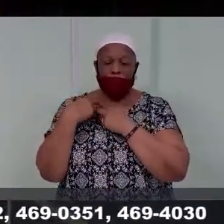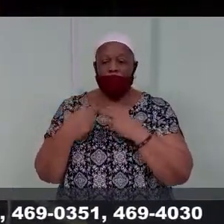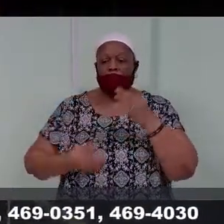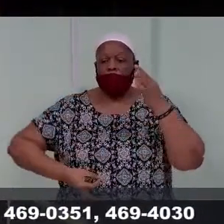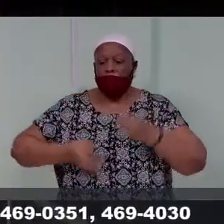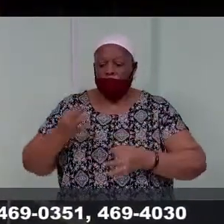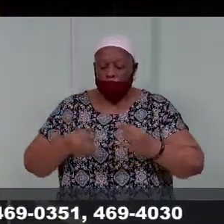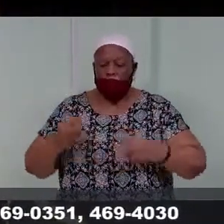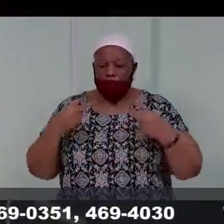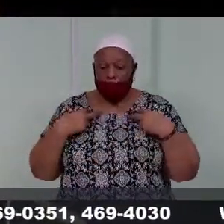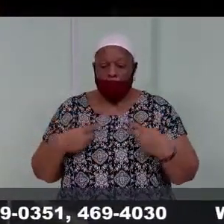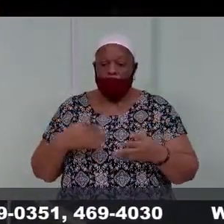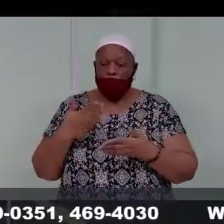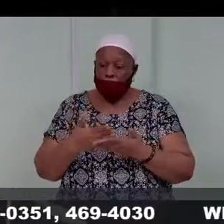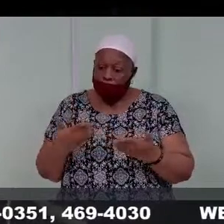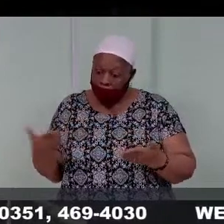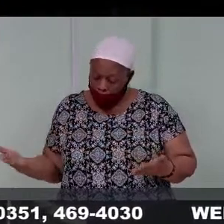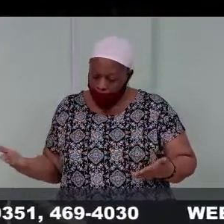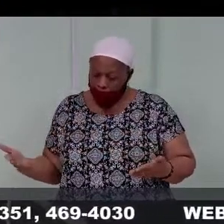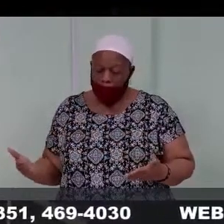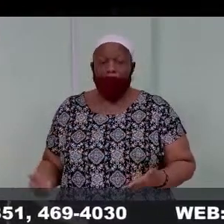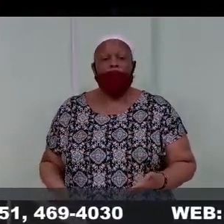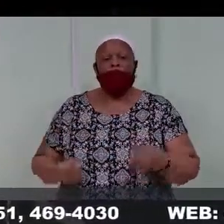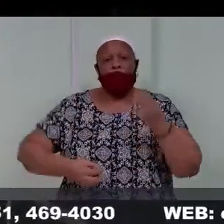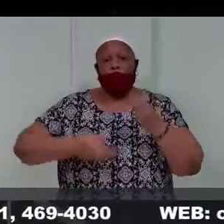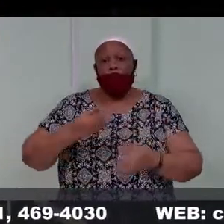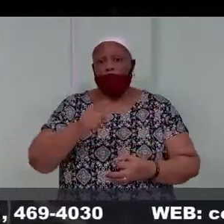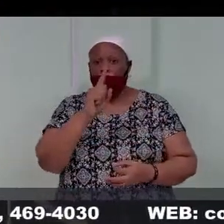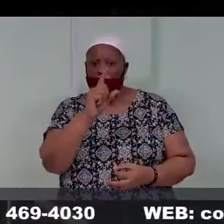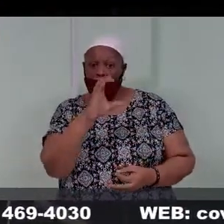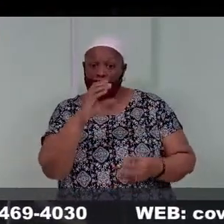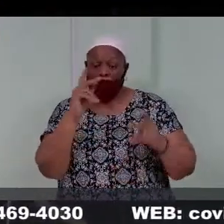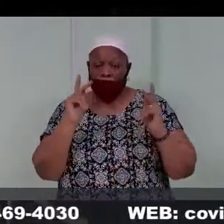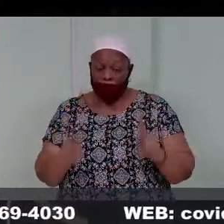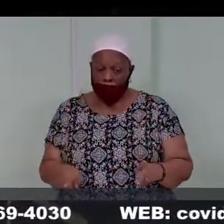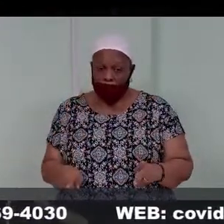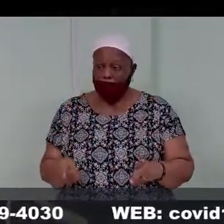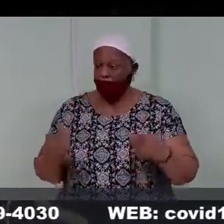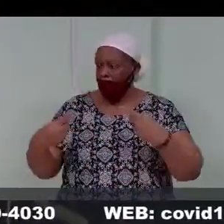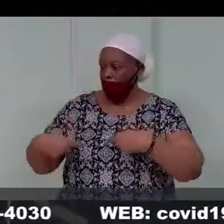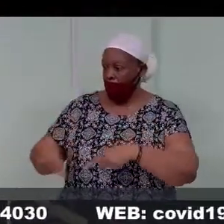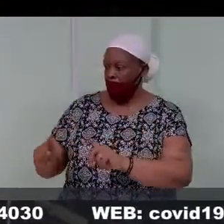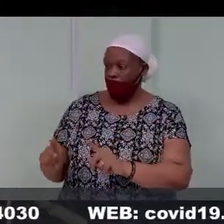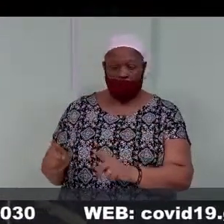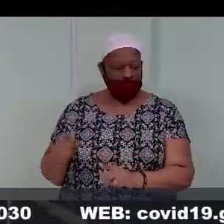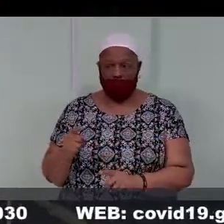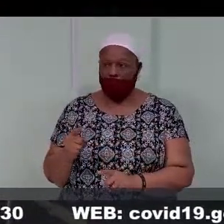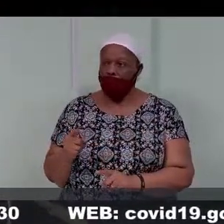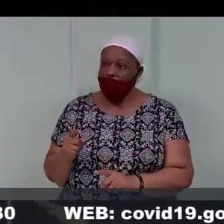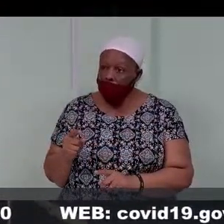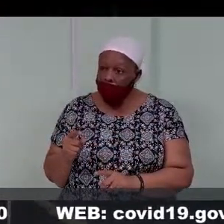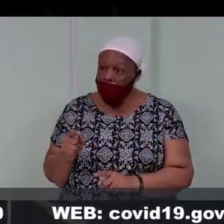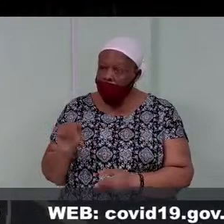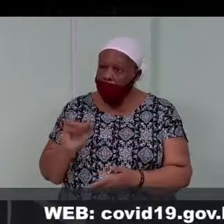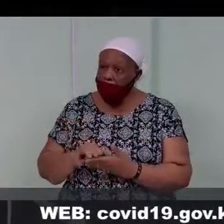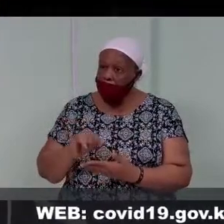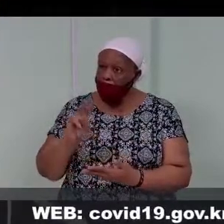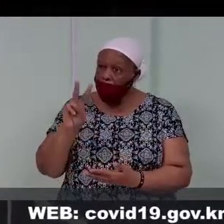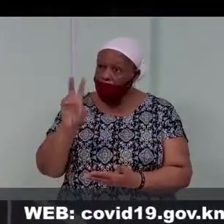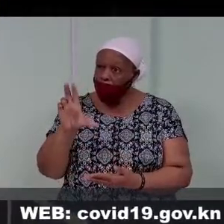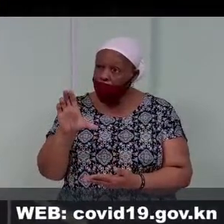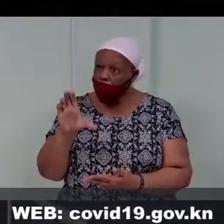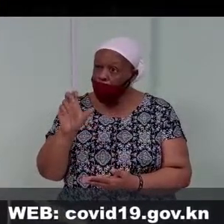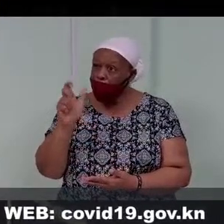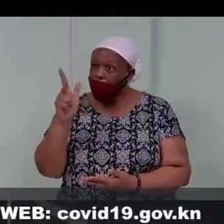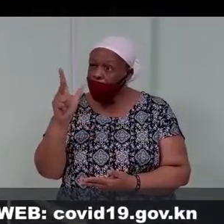event and it was supposed to be only 100 persons, and you get in there and you realize that the place is overcrowded, you